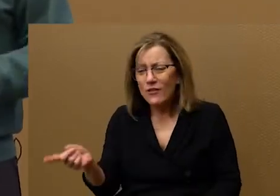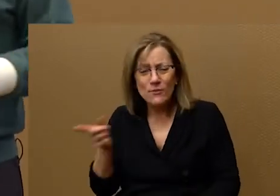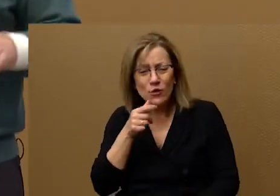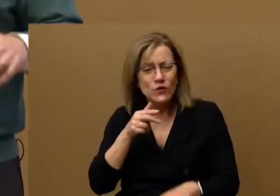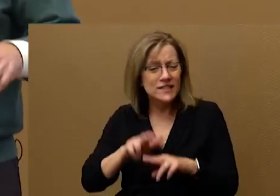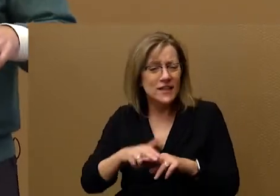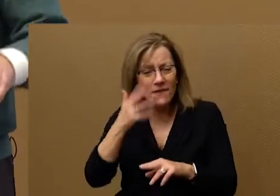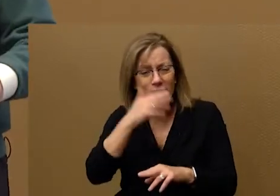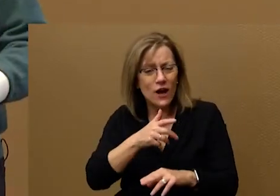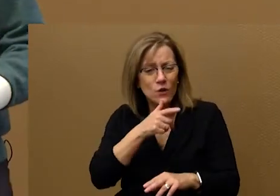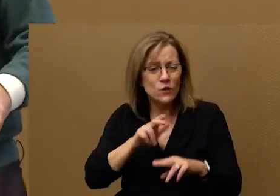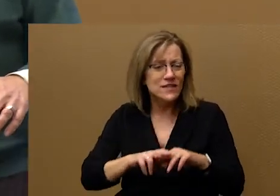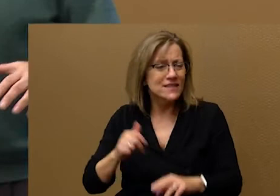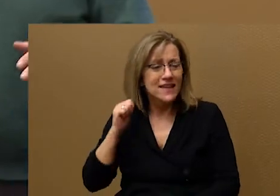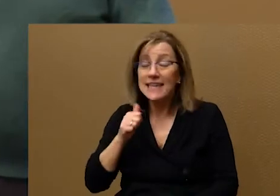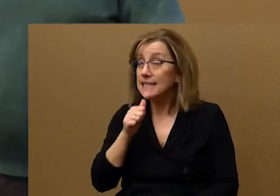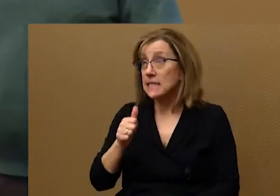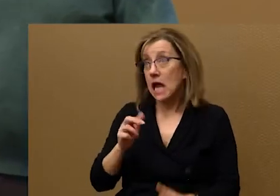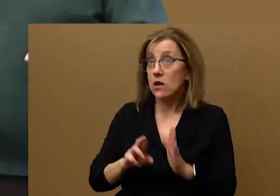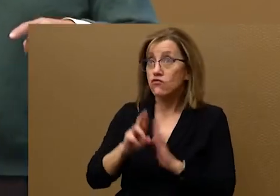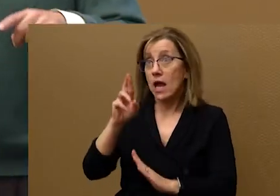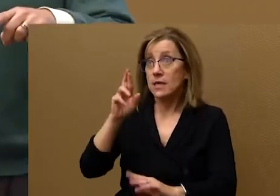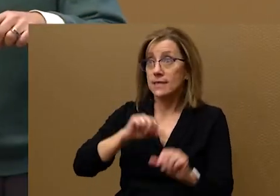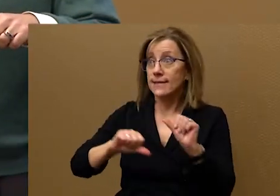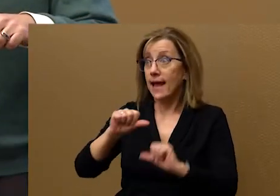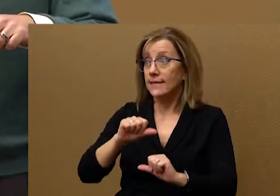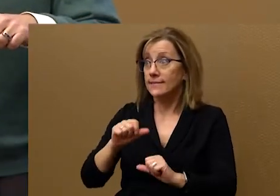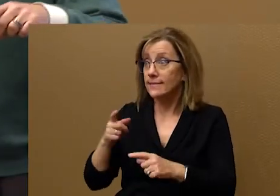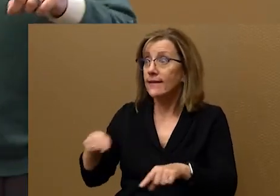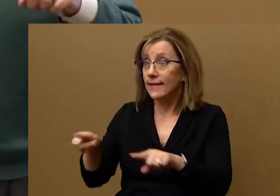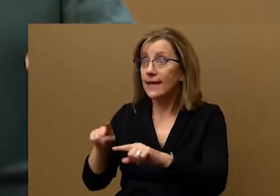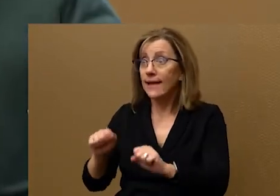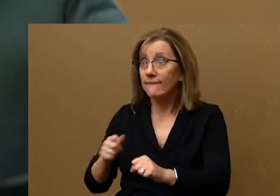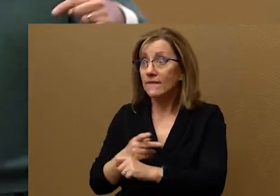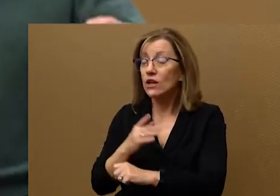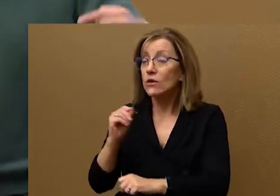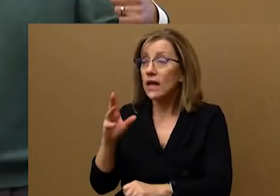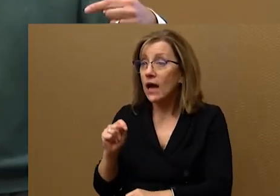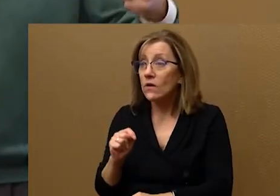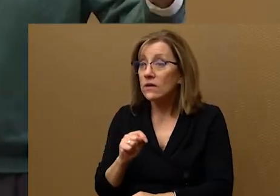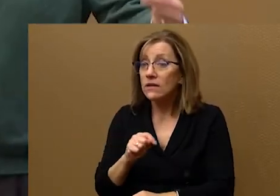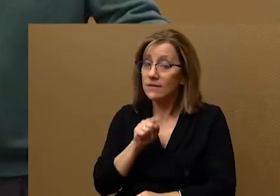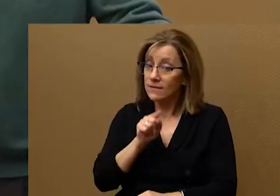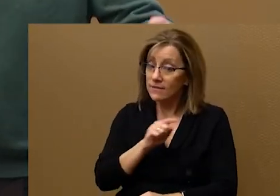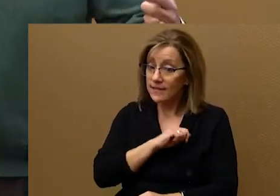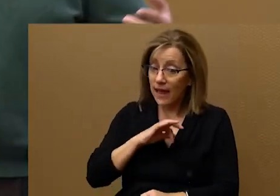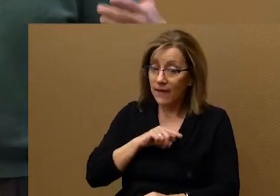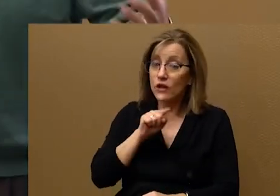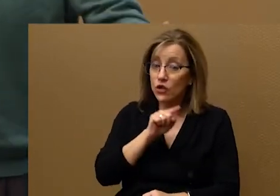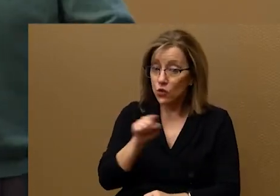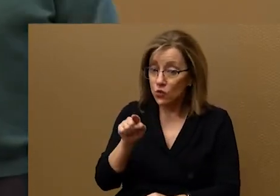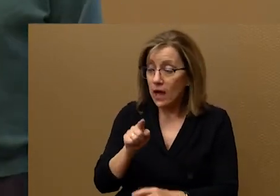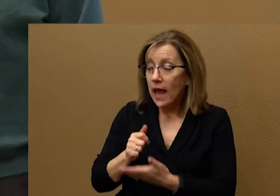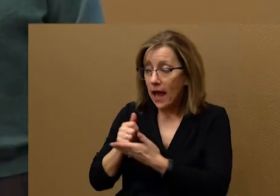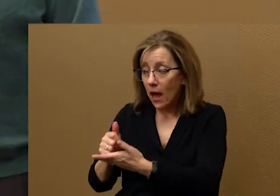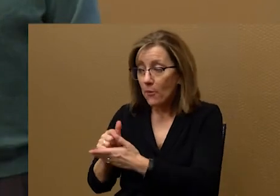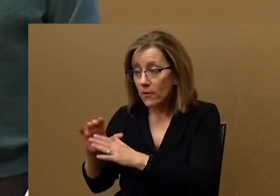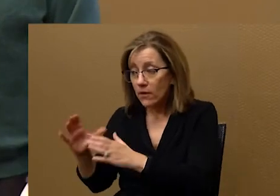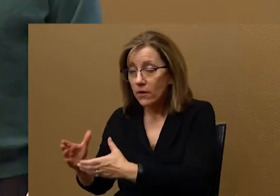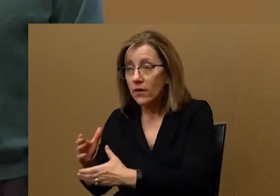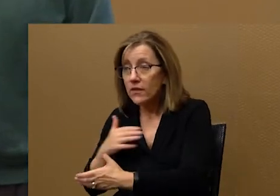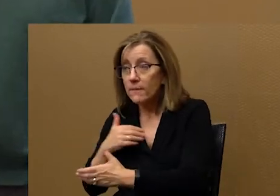back. This is not rocket science. They can figure this out. You help them figure it out. How would you do it?